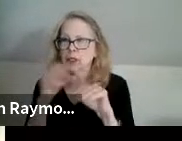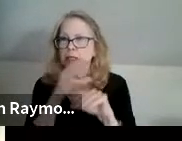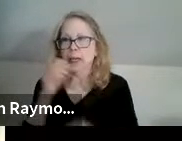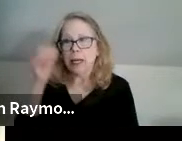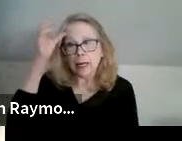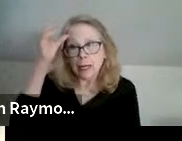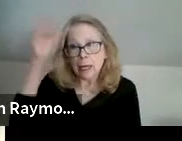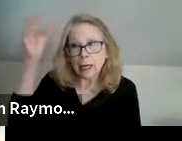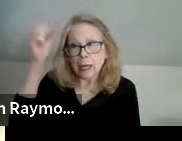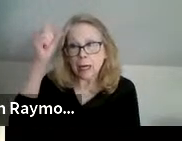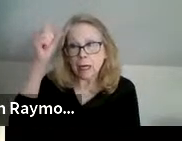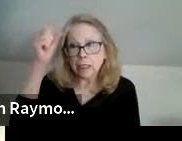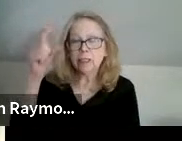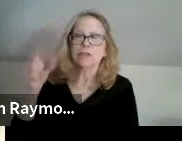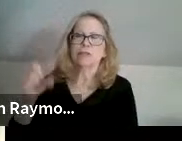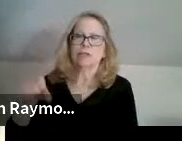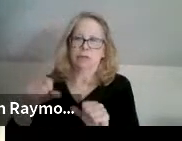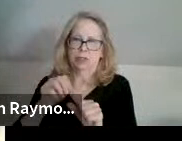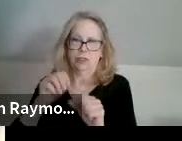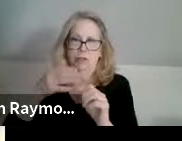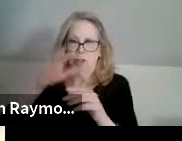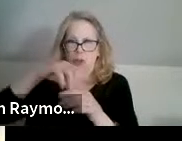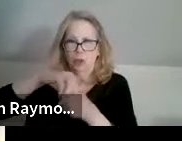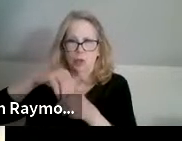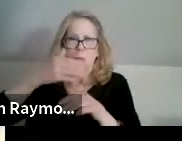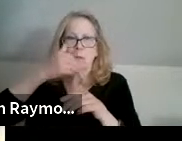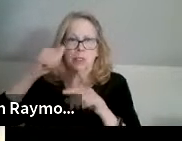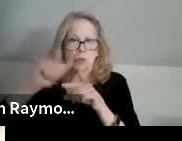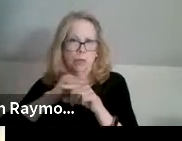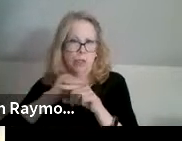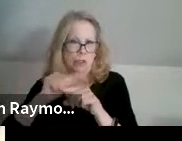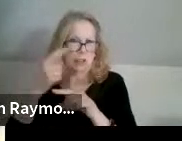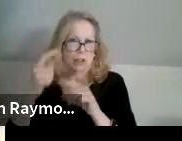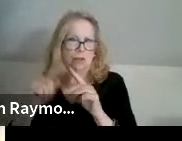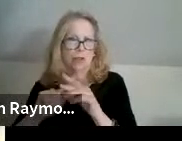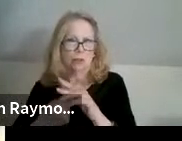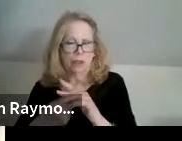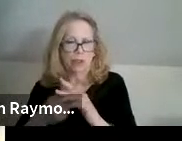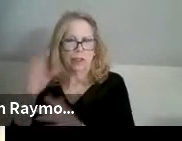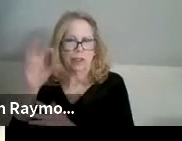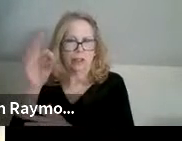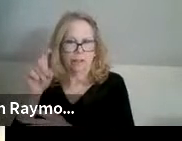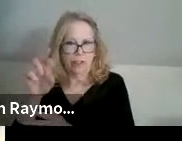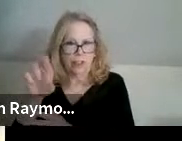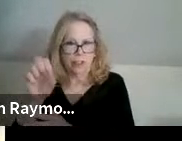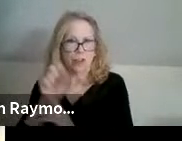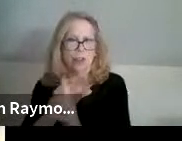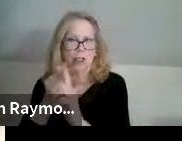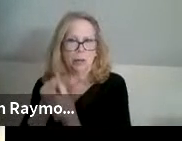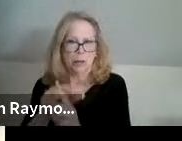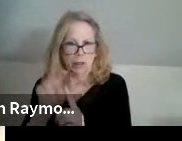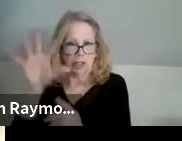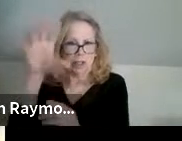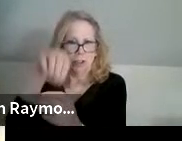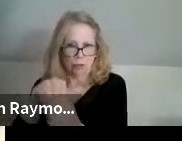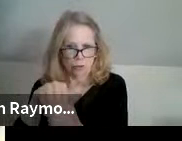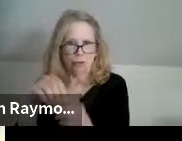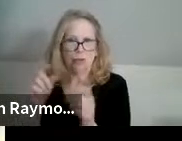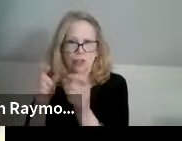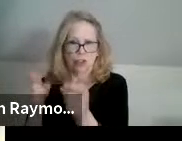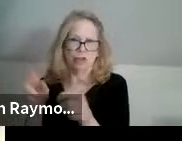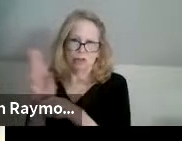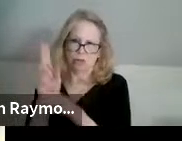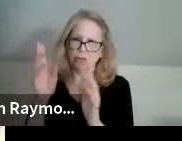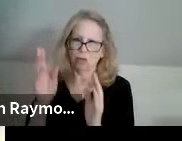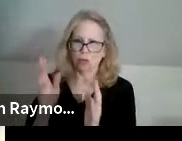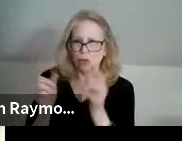It includes best practices for implementing features and applications that are inclusive, gives